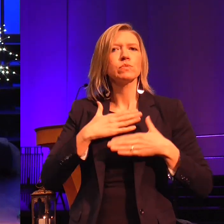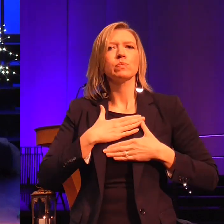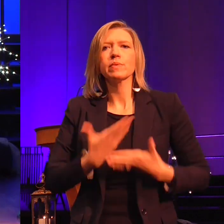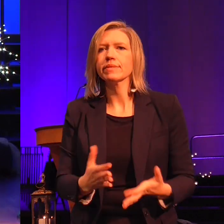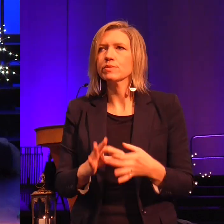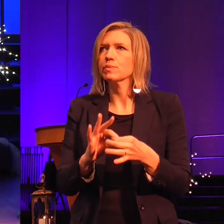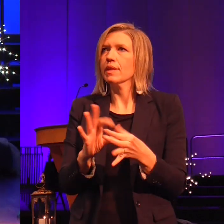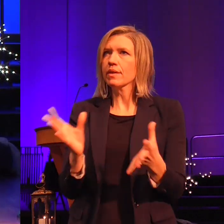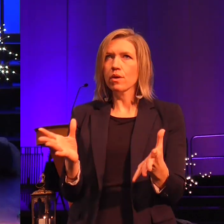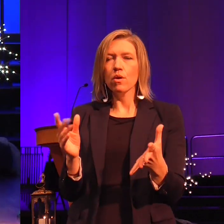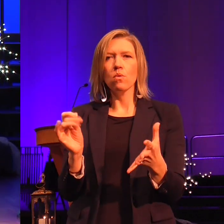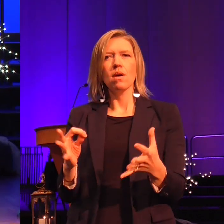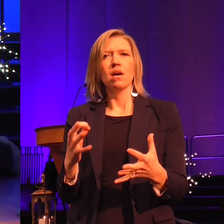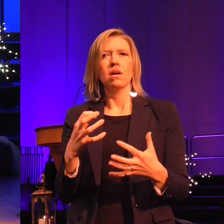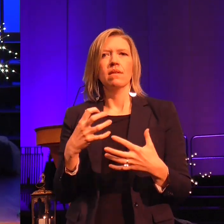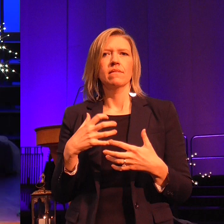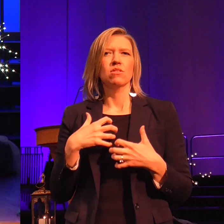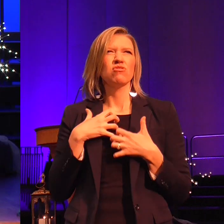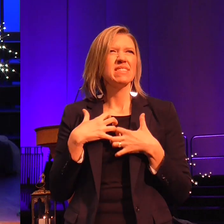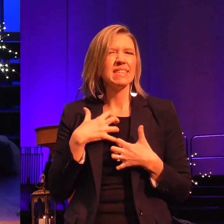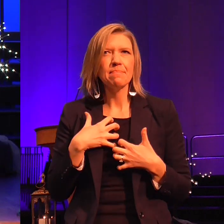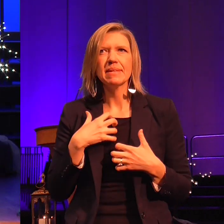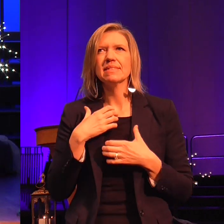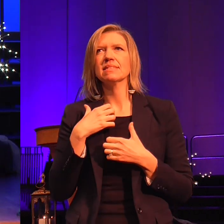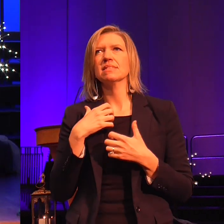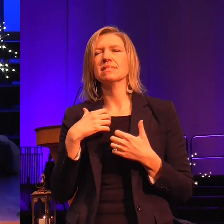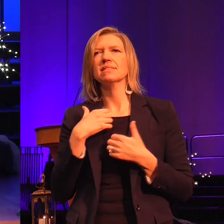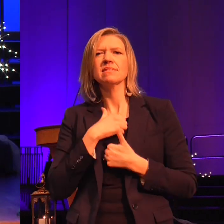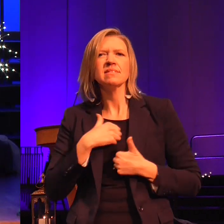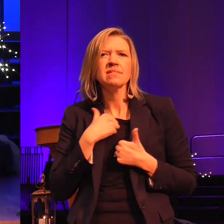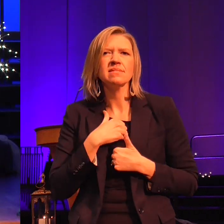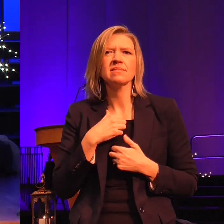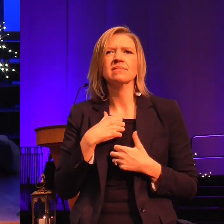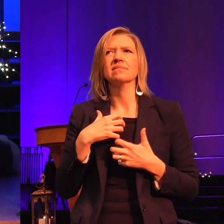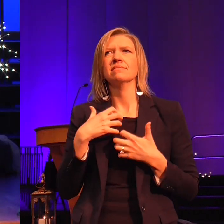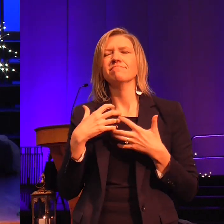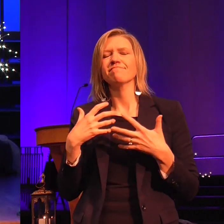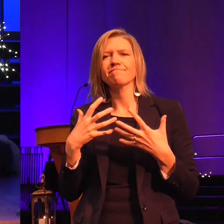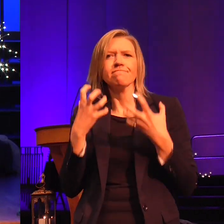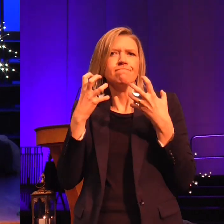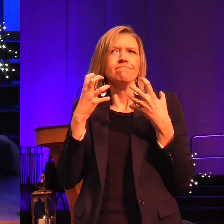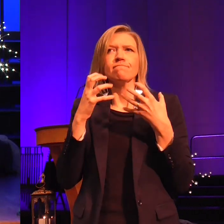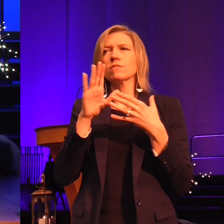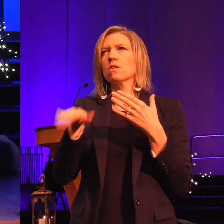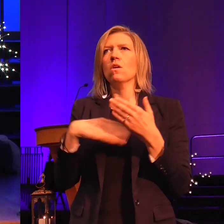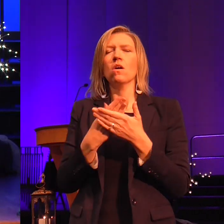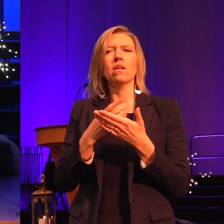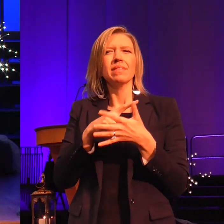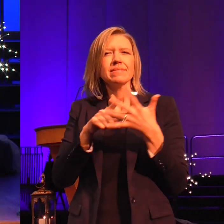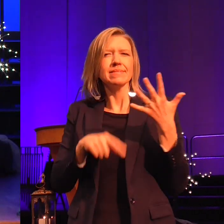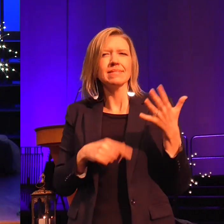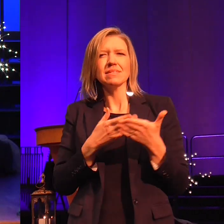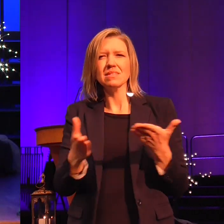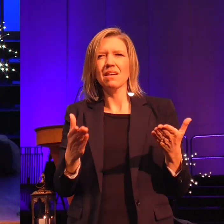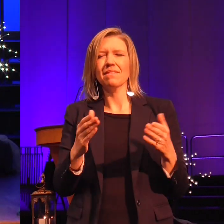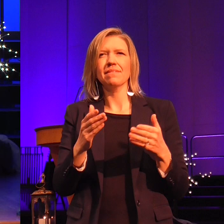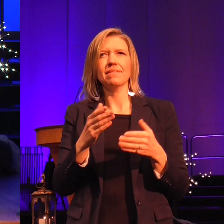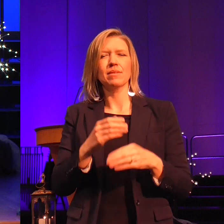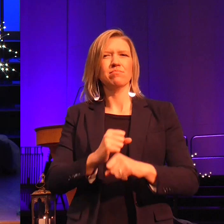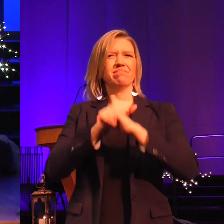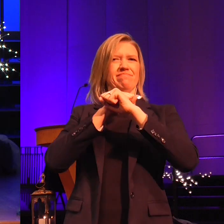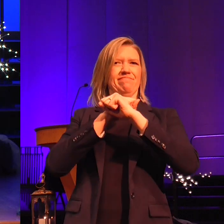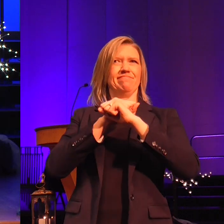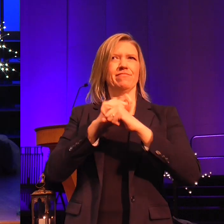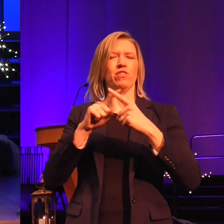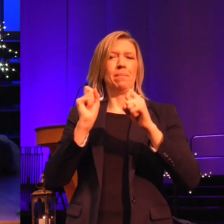The willingness to let go of resentment and all of the stuff that keeps us from being clear and connected. I